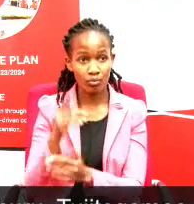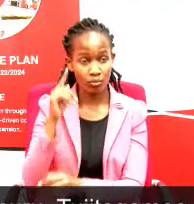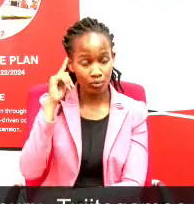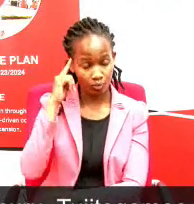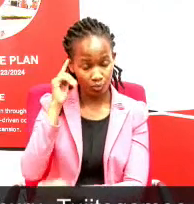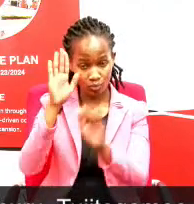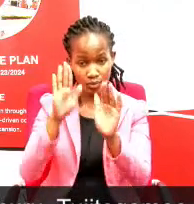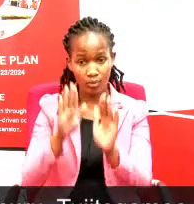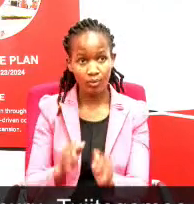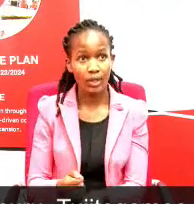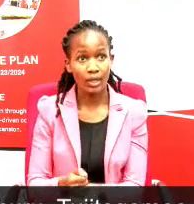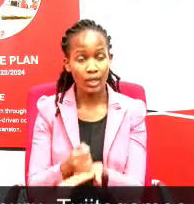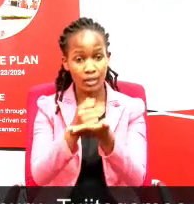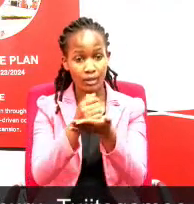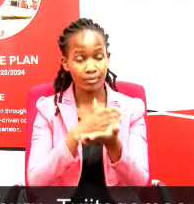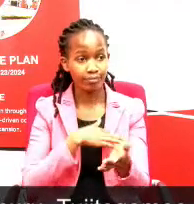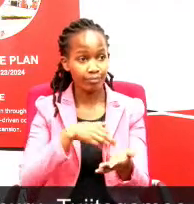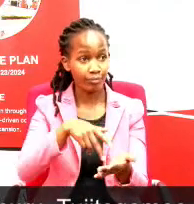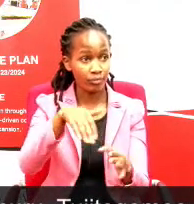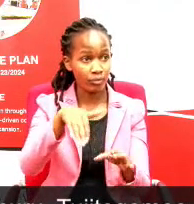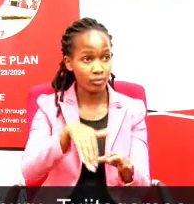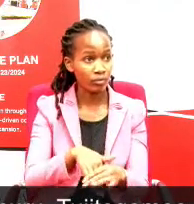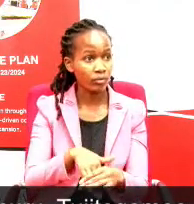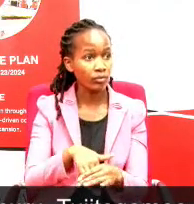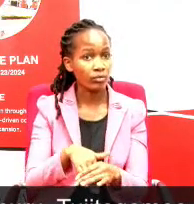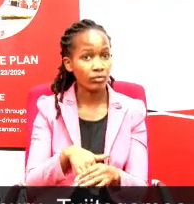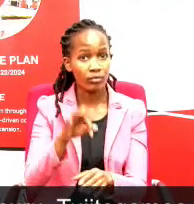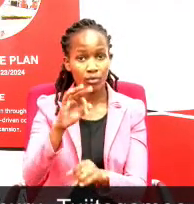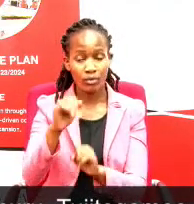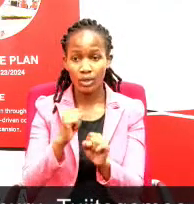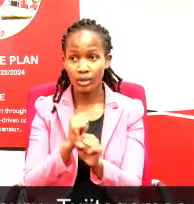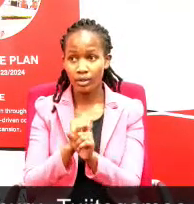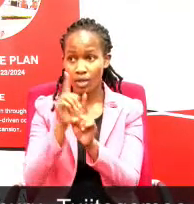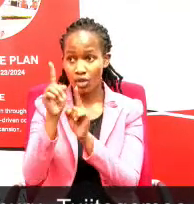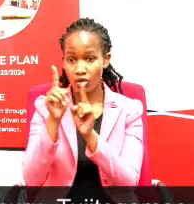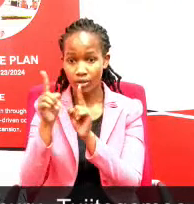will positively guide our work in this 3-year journey.